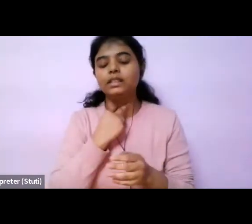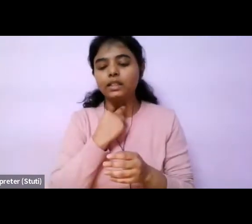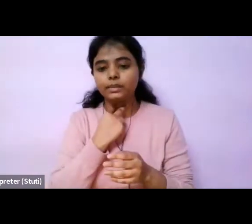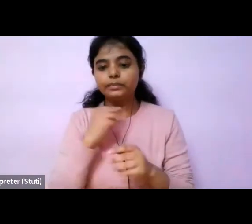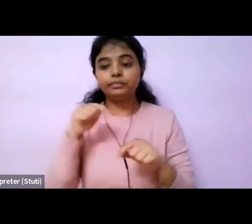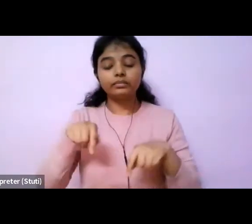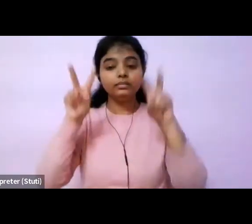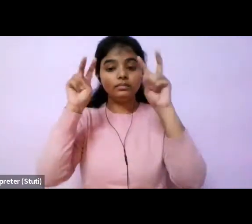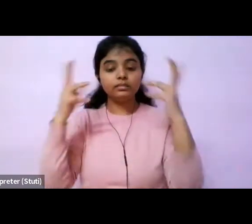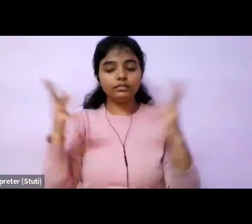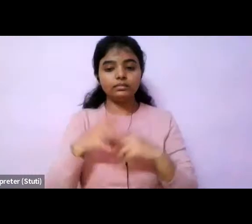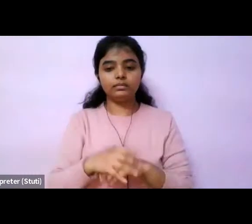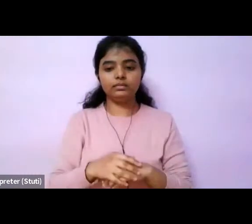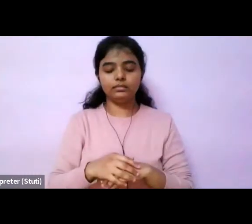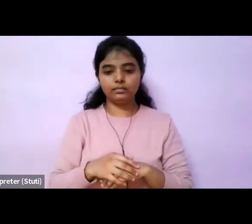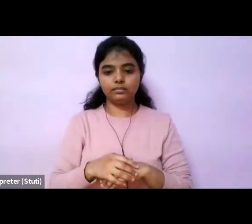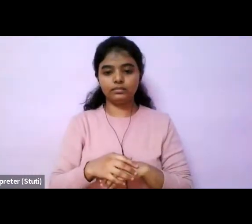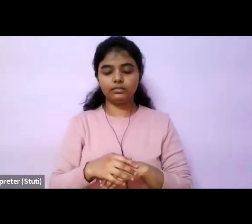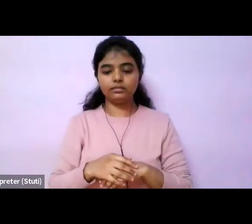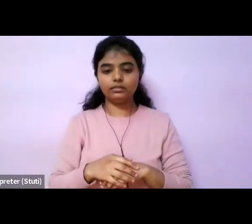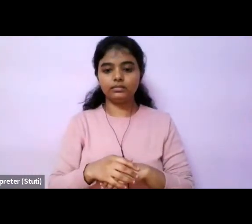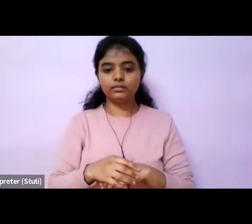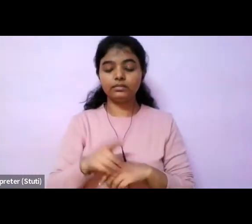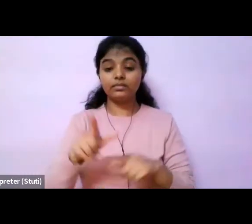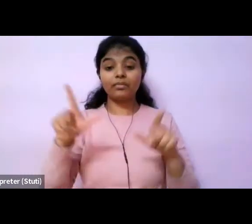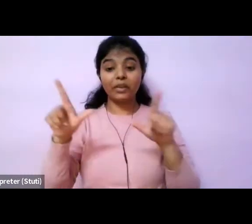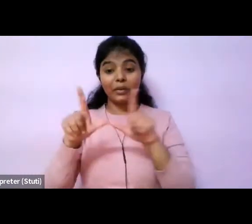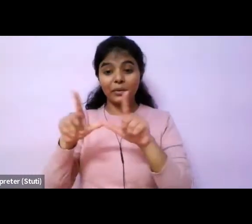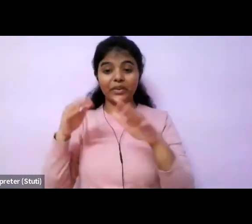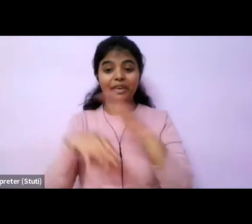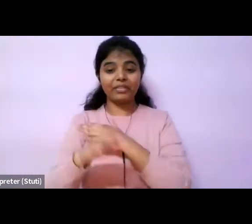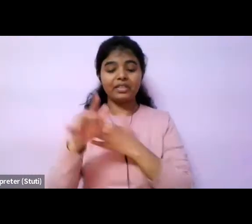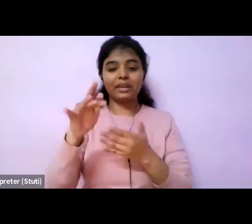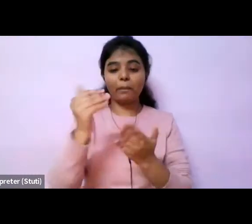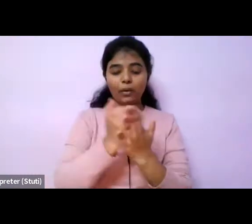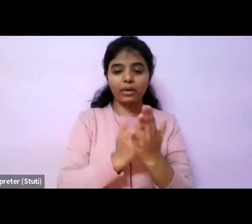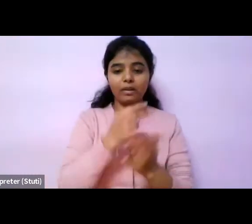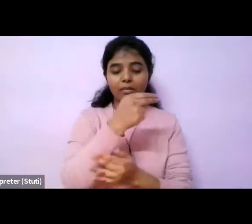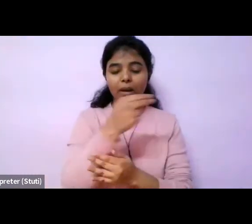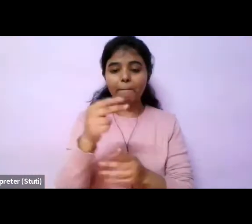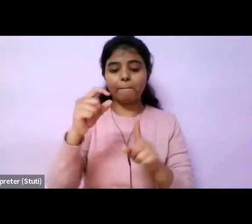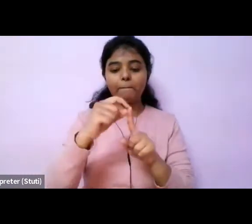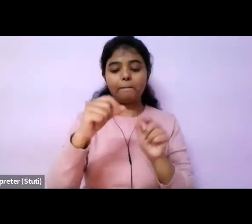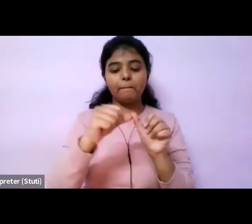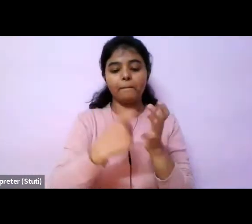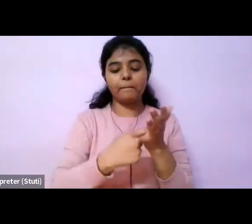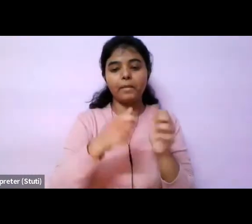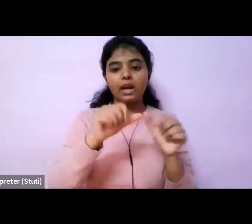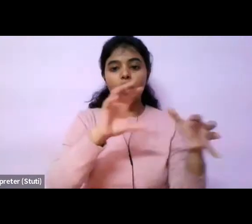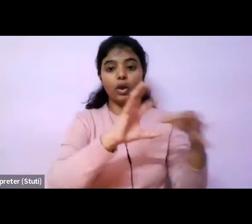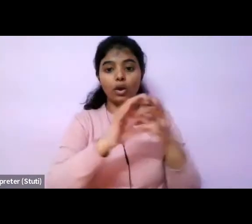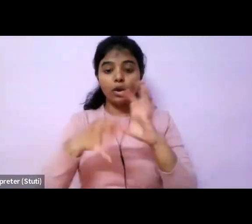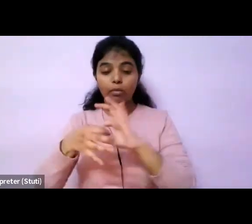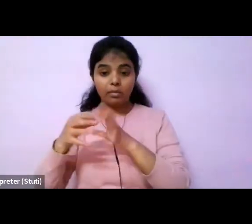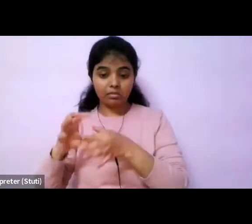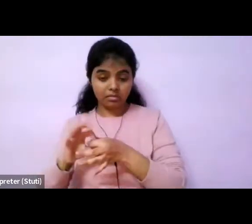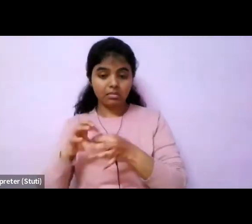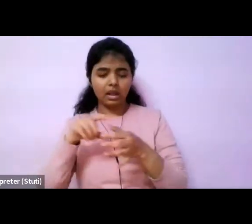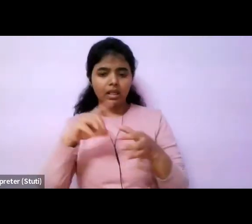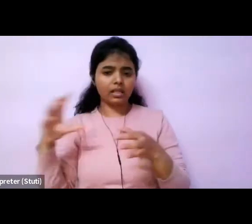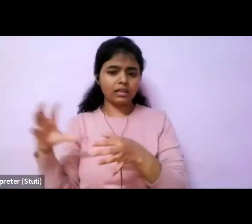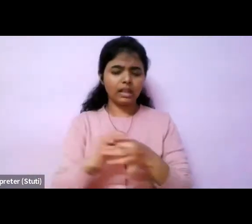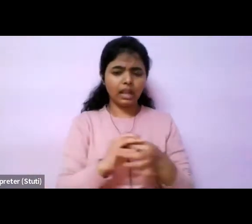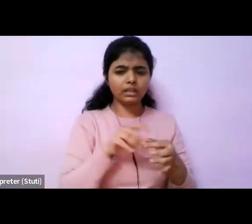of the Disabled and the Impact of the Tokyo Paralympic Games. By Art of the Disabled, I mean